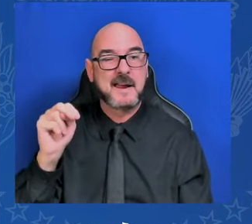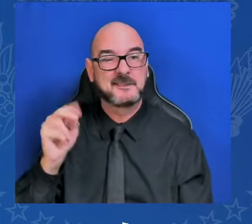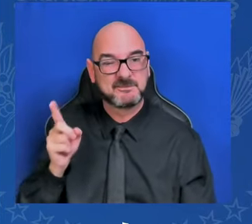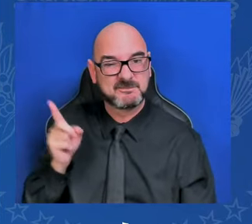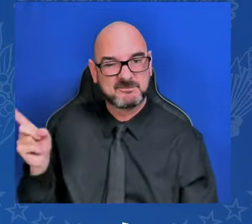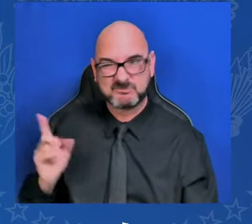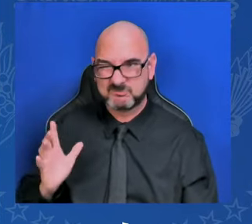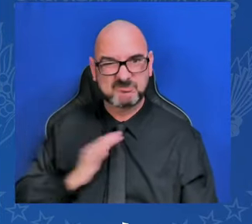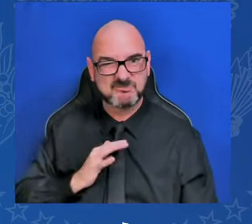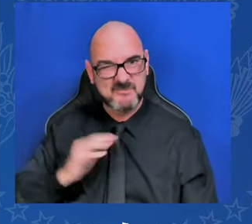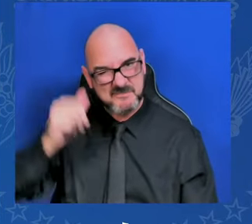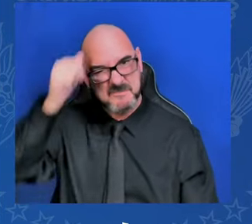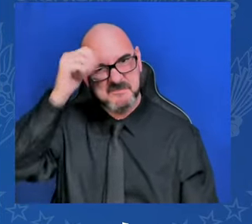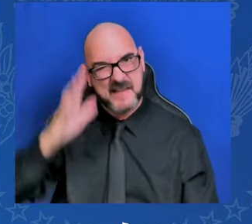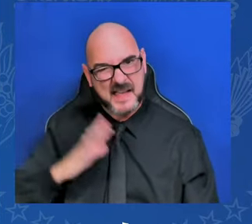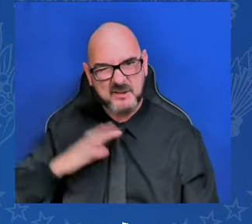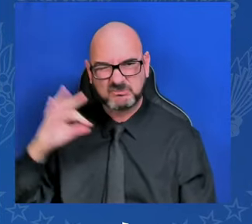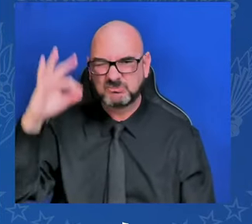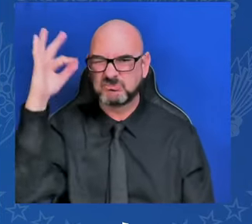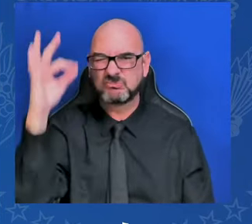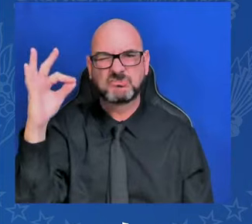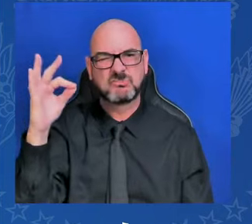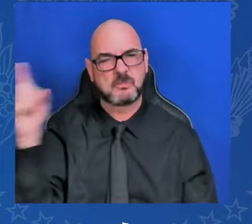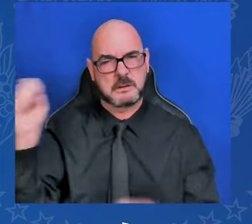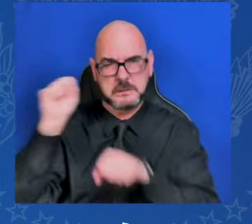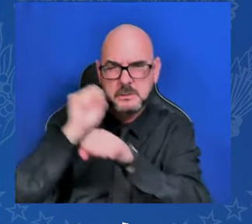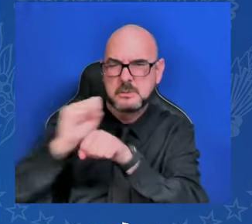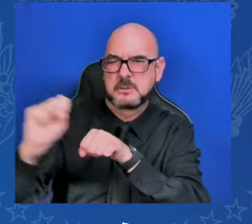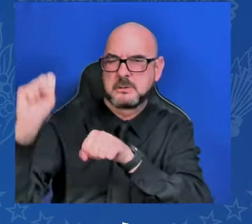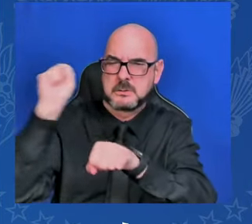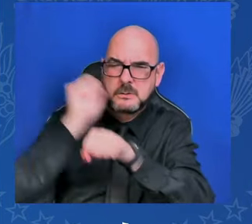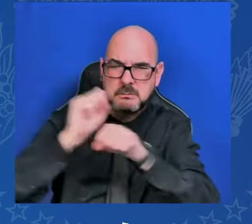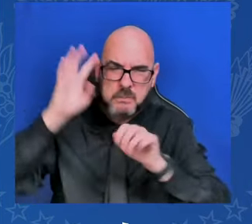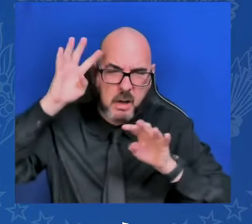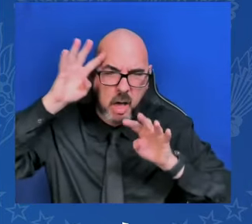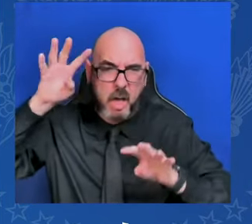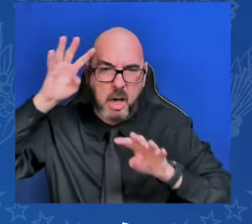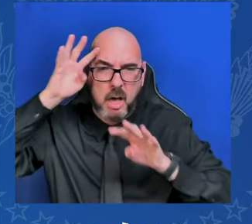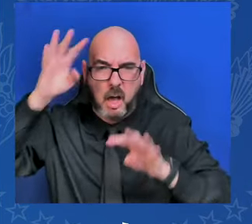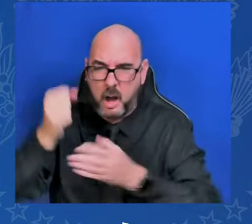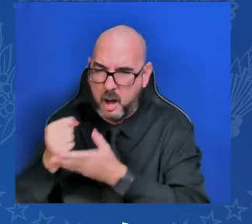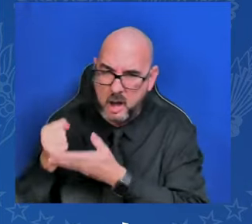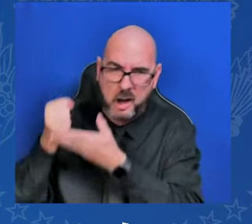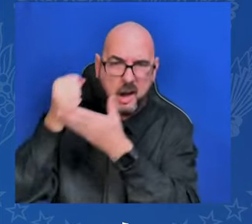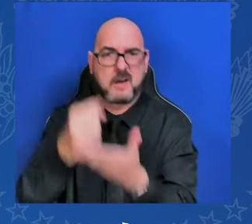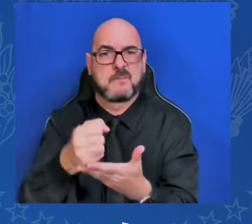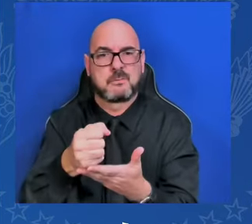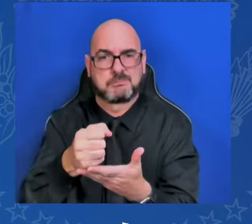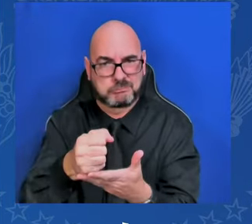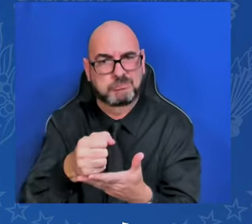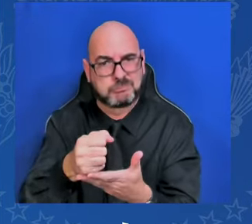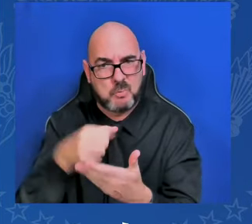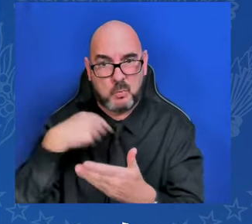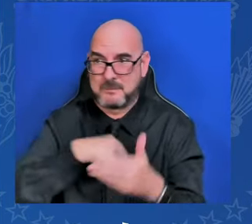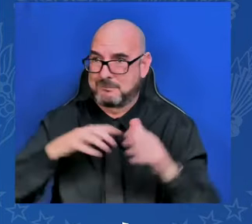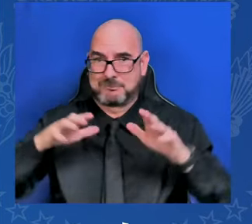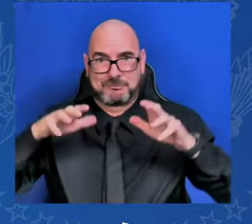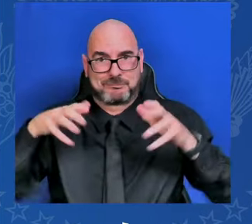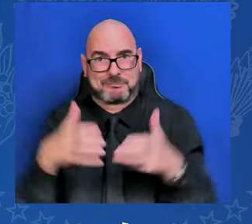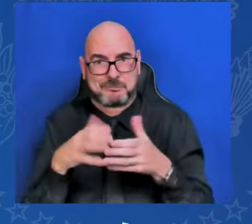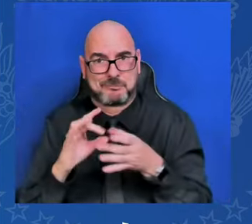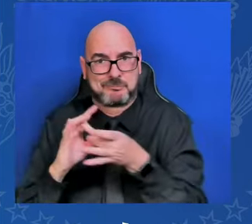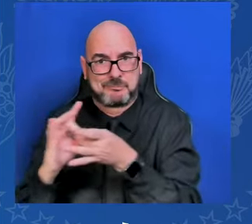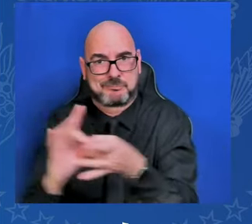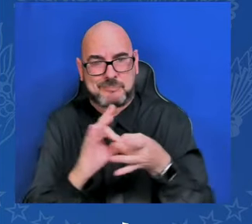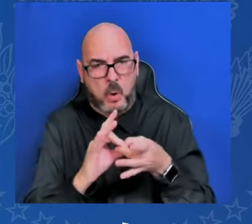everyday Americans, and together we will finish the job. Now, these are